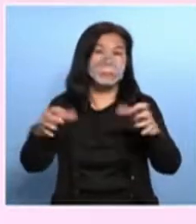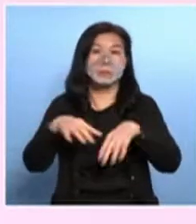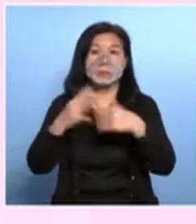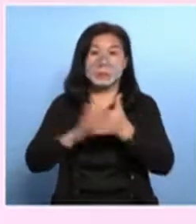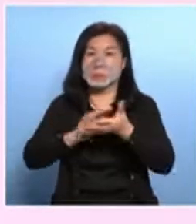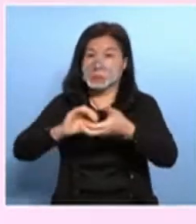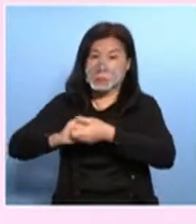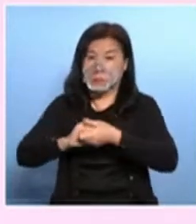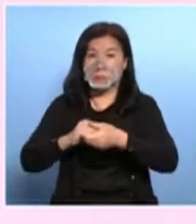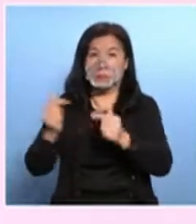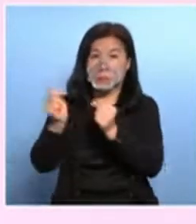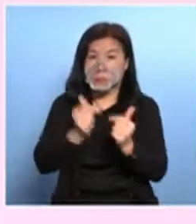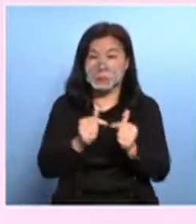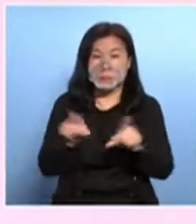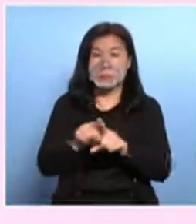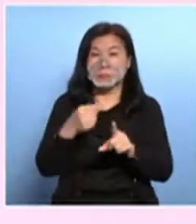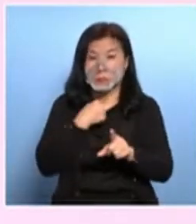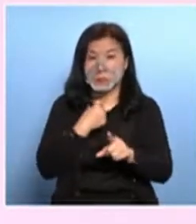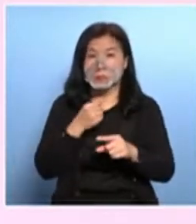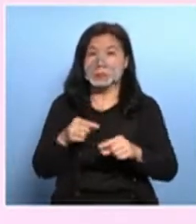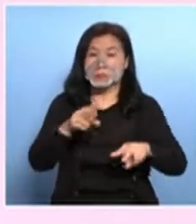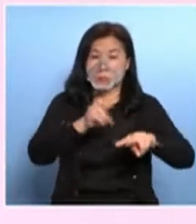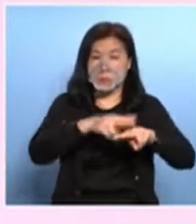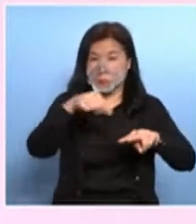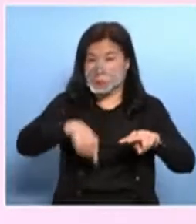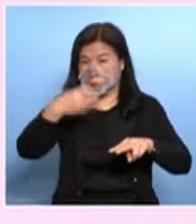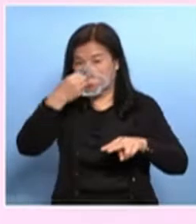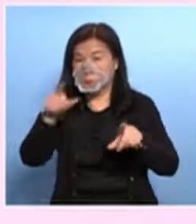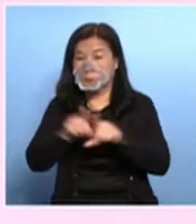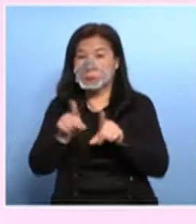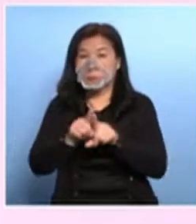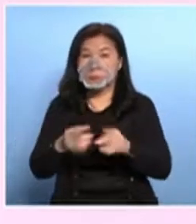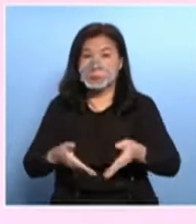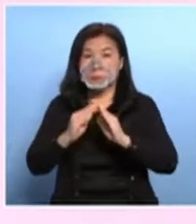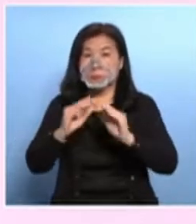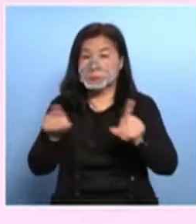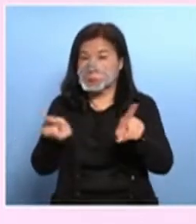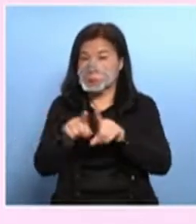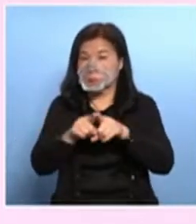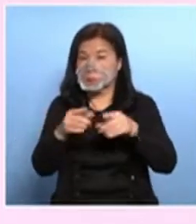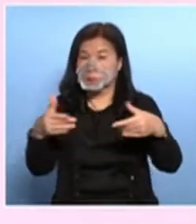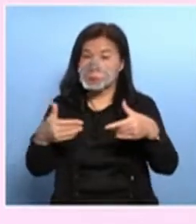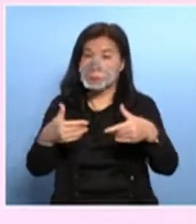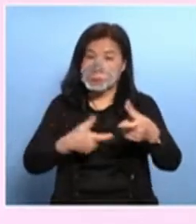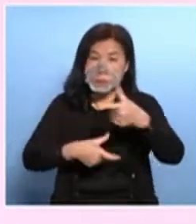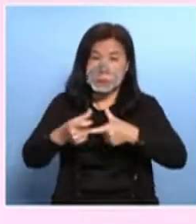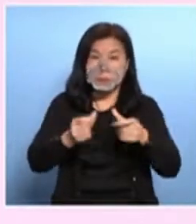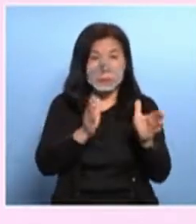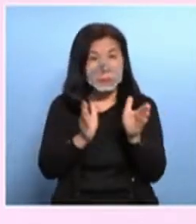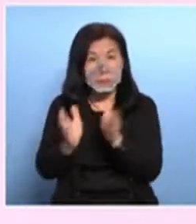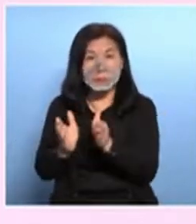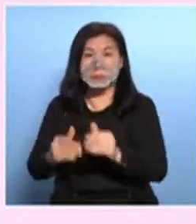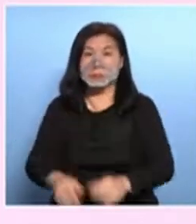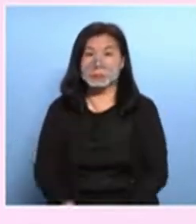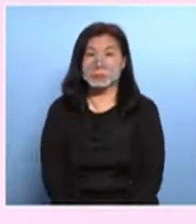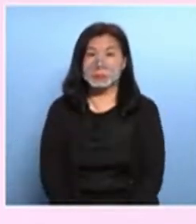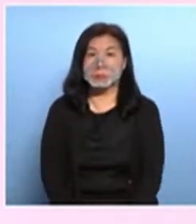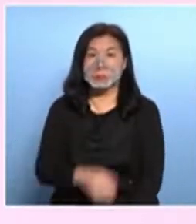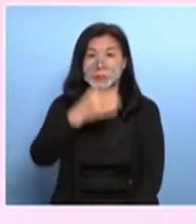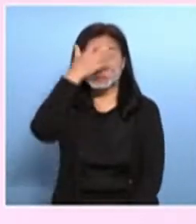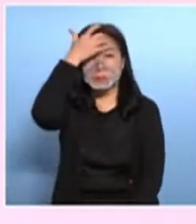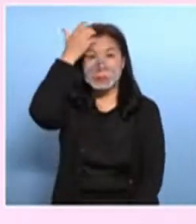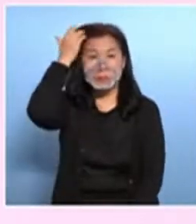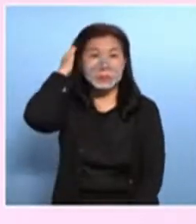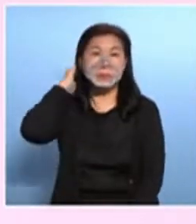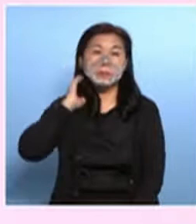mainland and the Association of Southeast Asian Nations, or ASEAN, are the largest and second largest trade partners of Hong Kong respectively. We will continue to strive